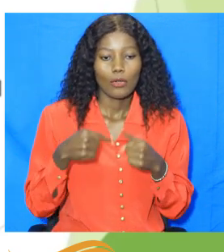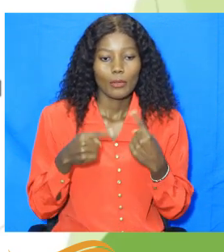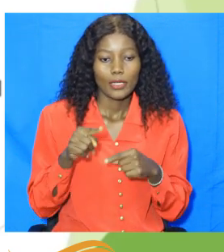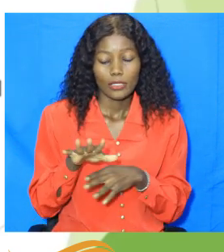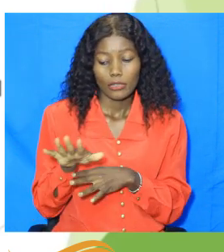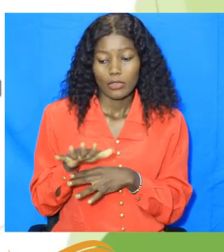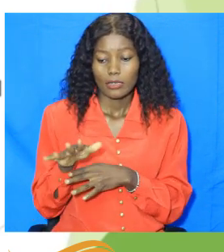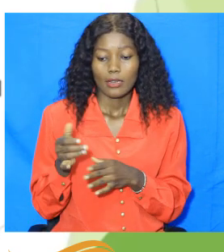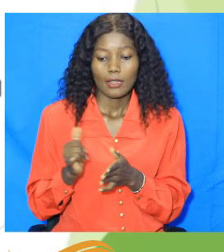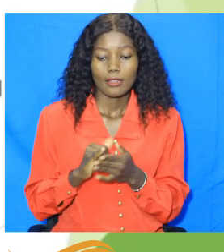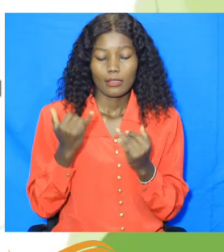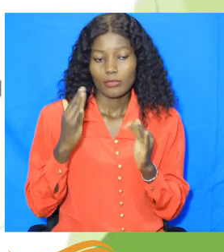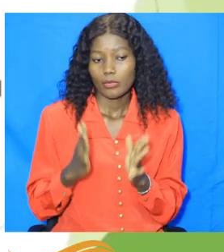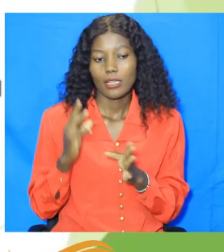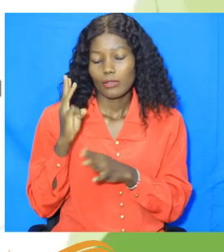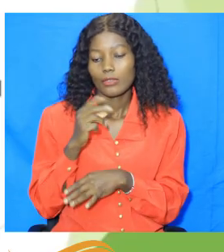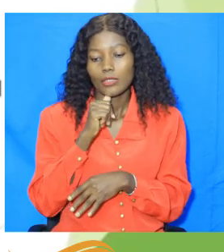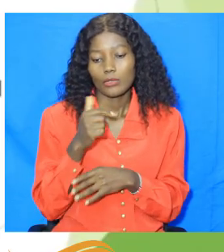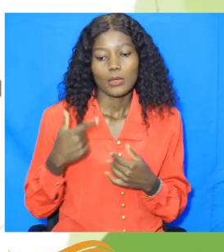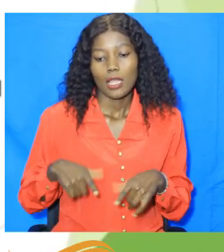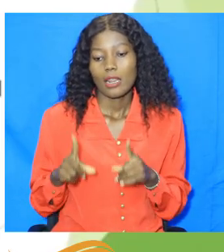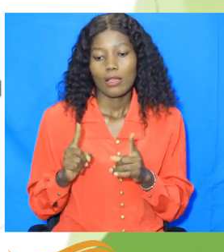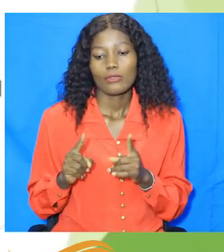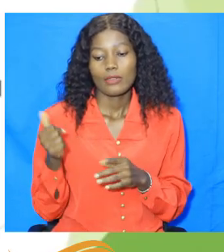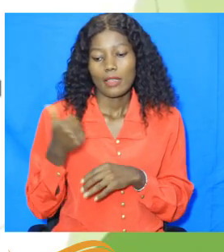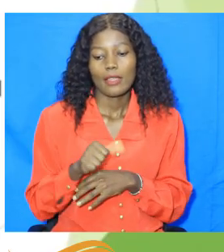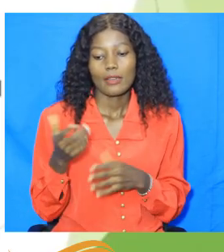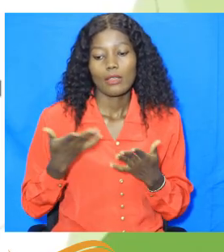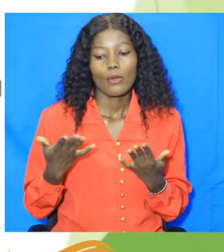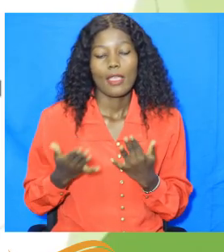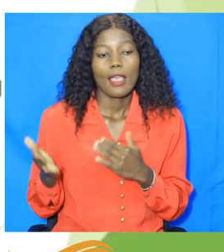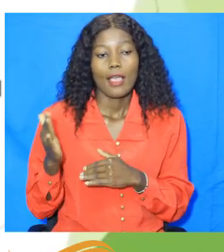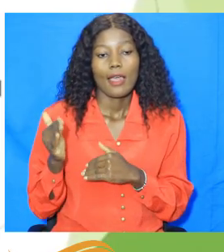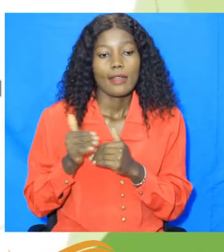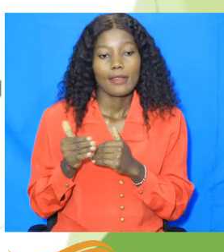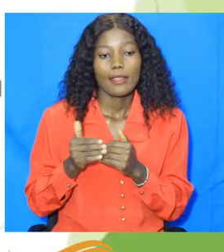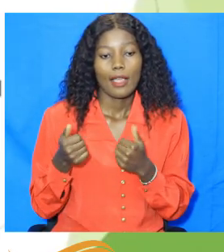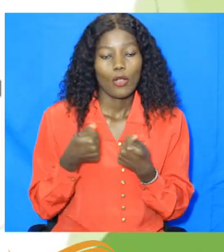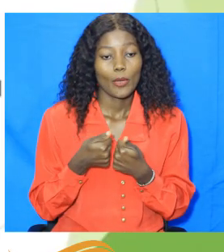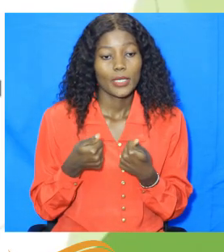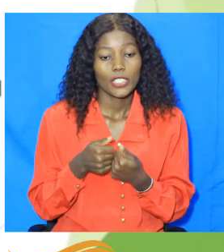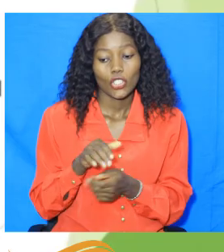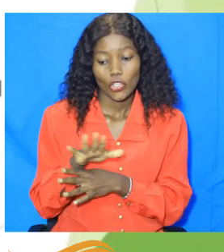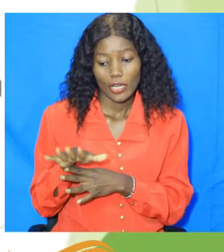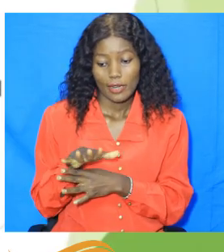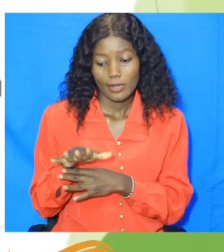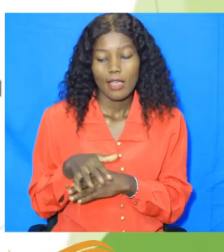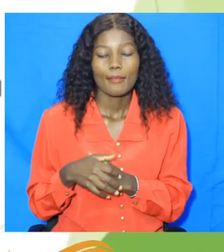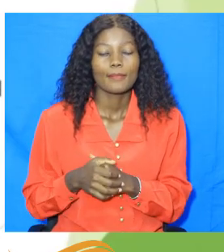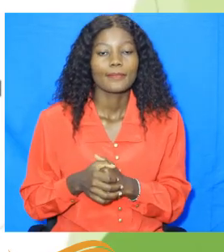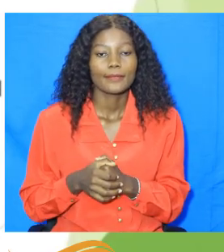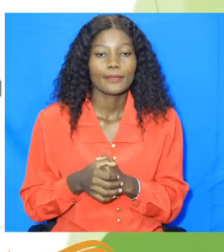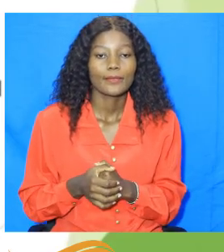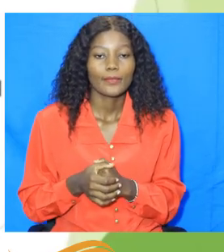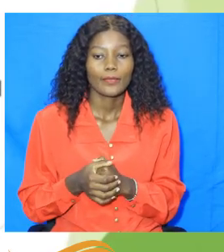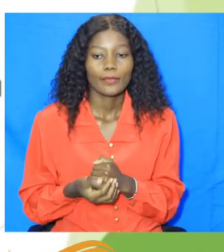be permitted anywhere near the competition area. So that is